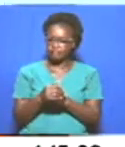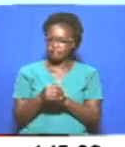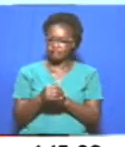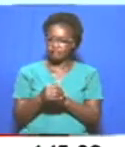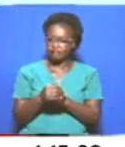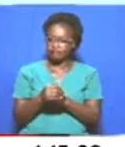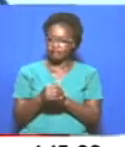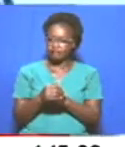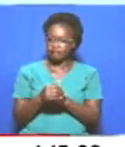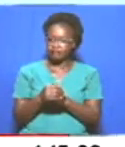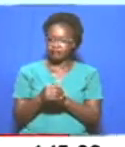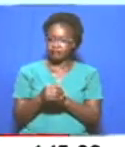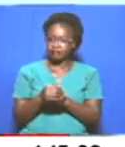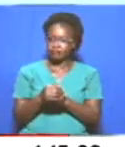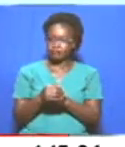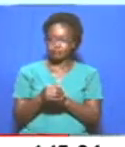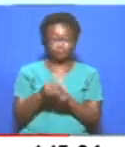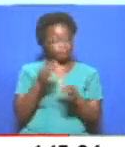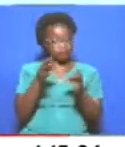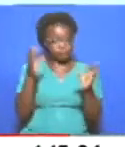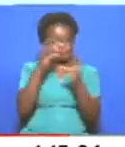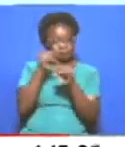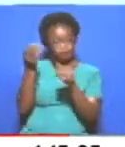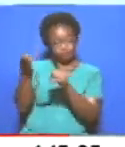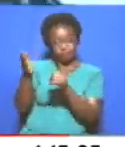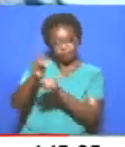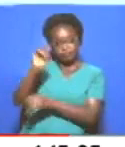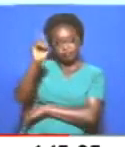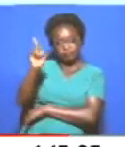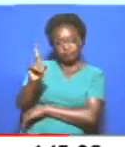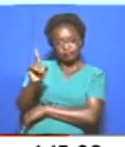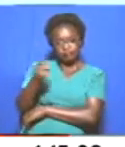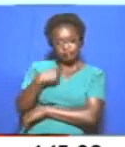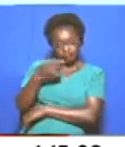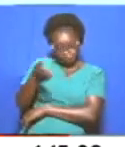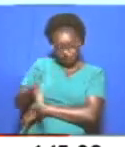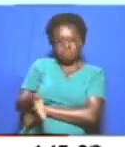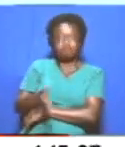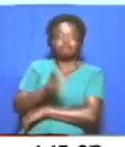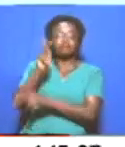Ikiwa rais uko mbele uko Nairobi, na mimi niko hapa,